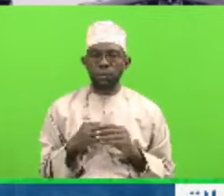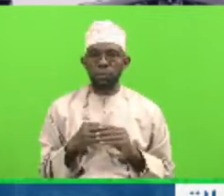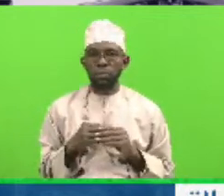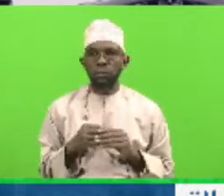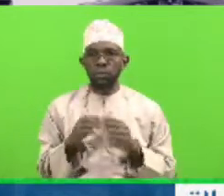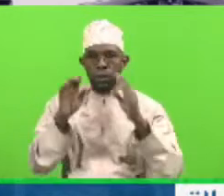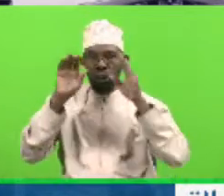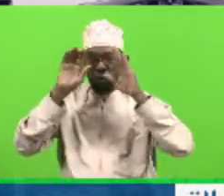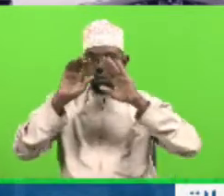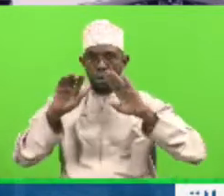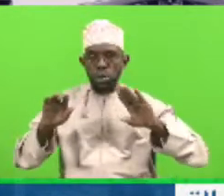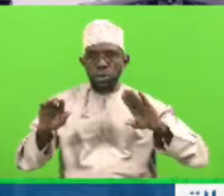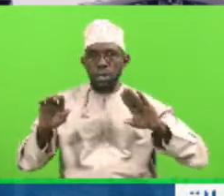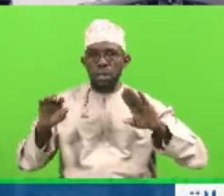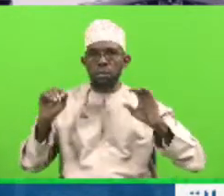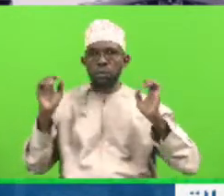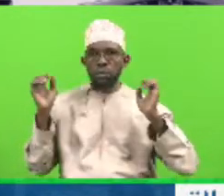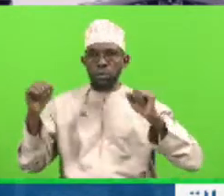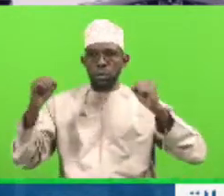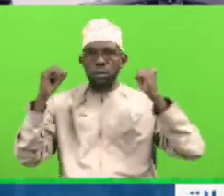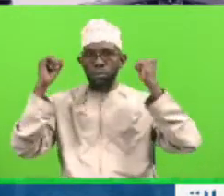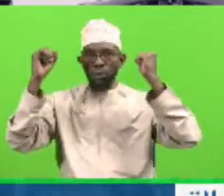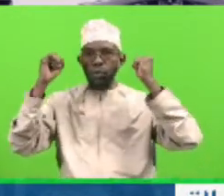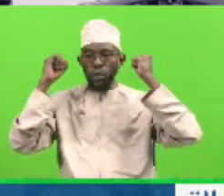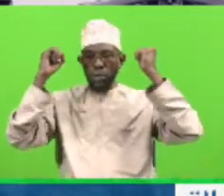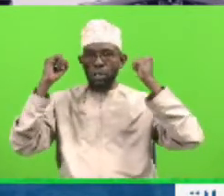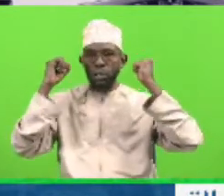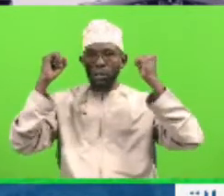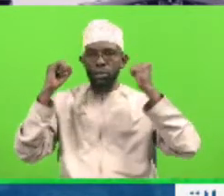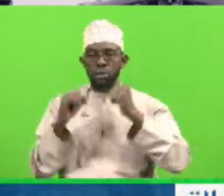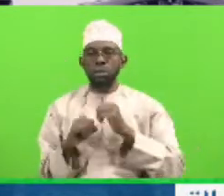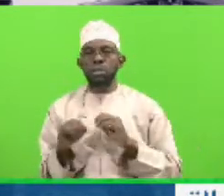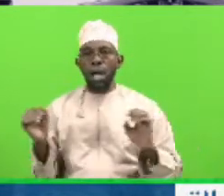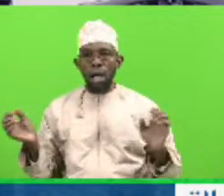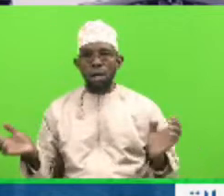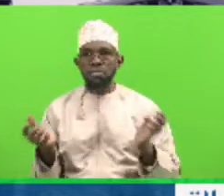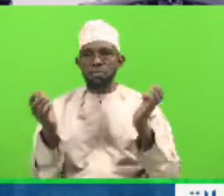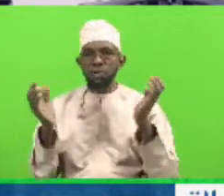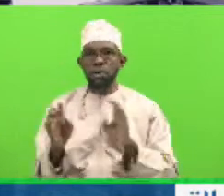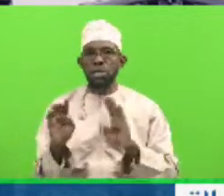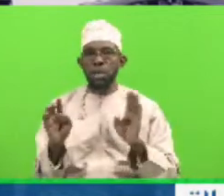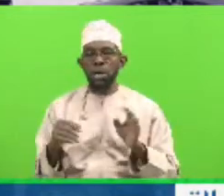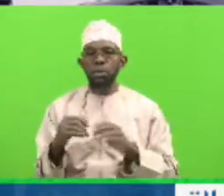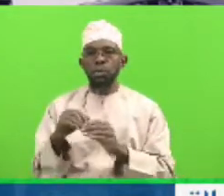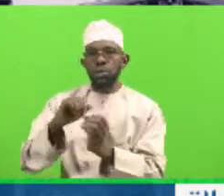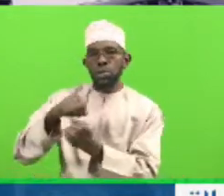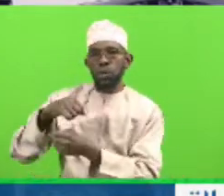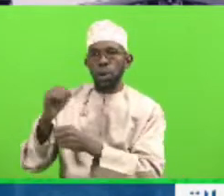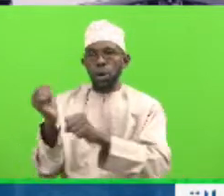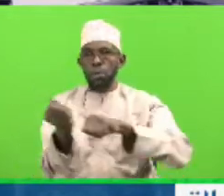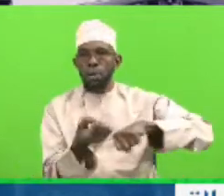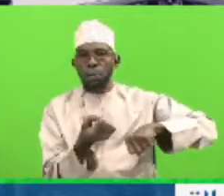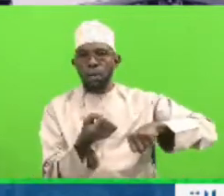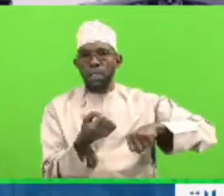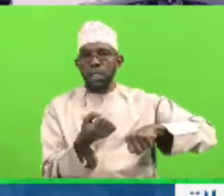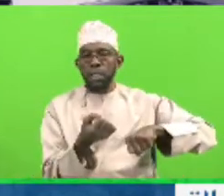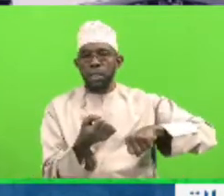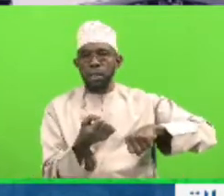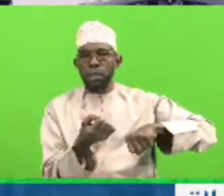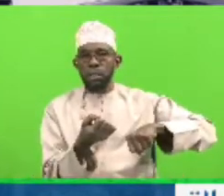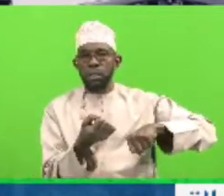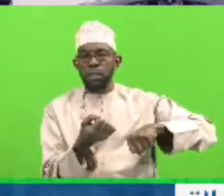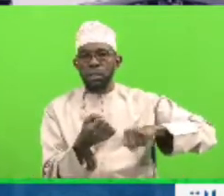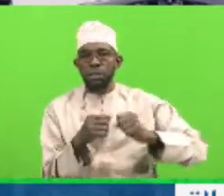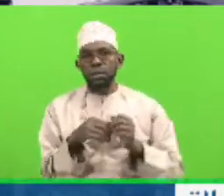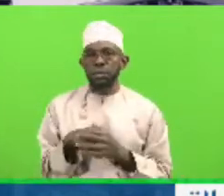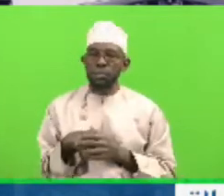As Muslims, we support the efforts of Homa Bay MP, Homa Bay Town MP Peter